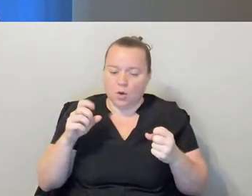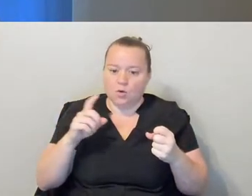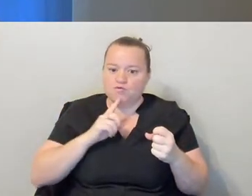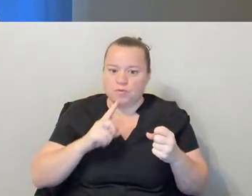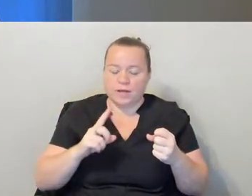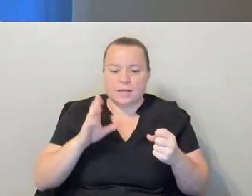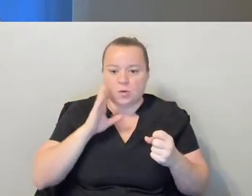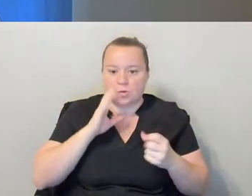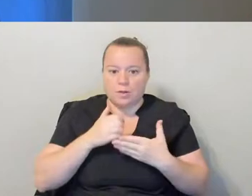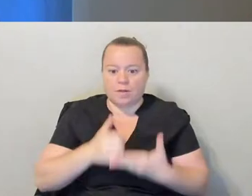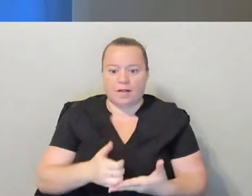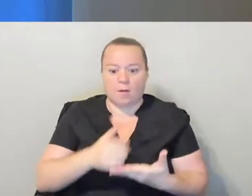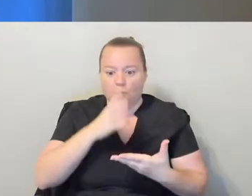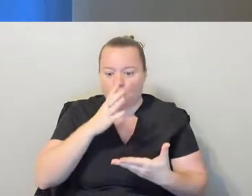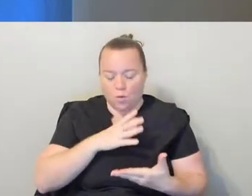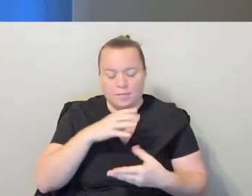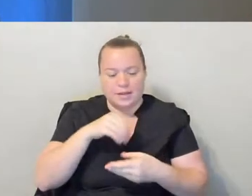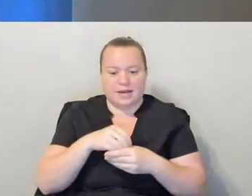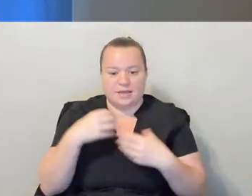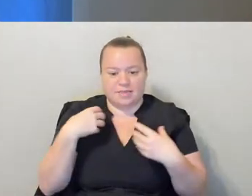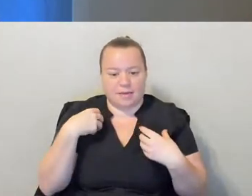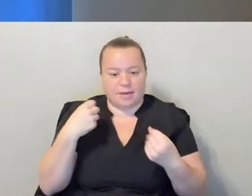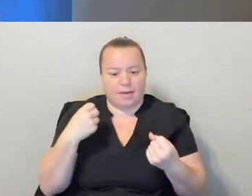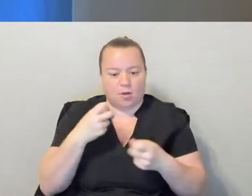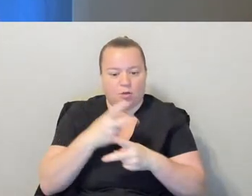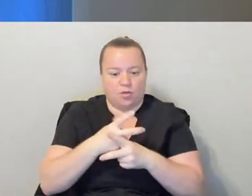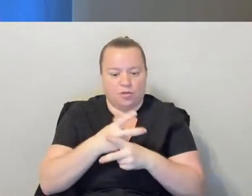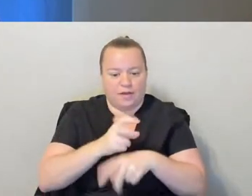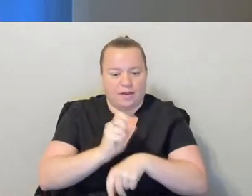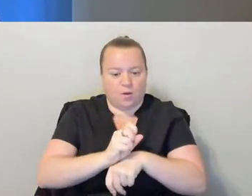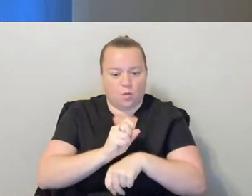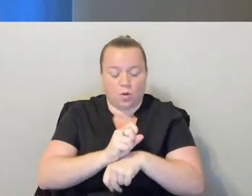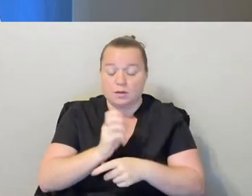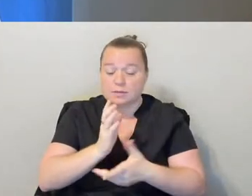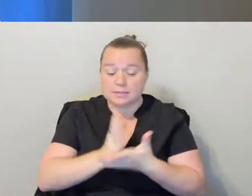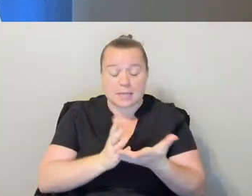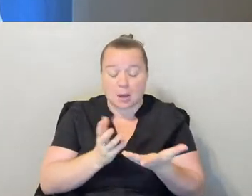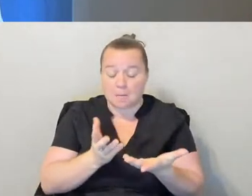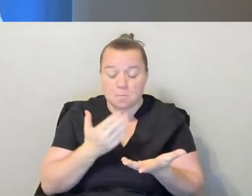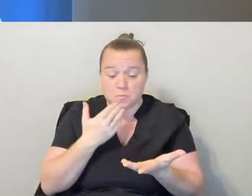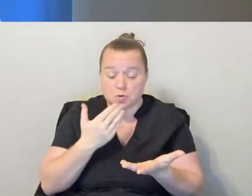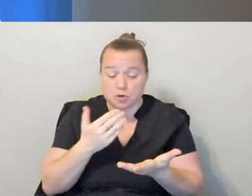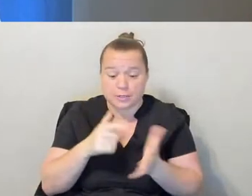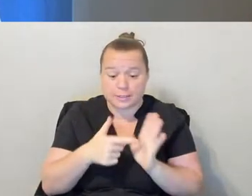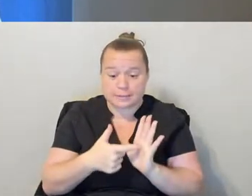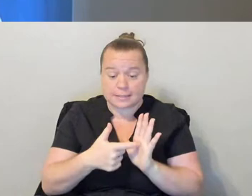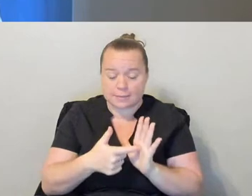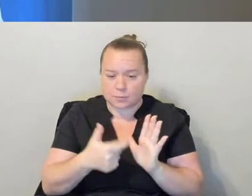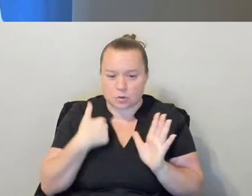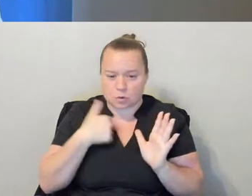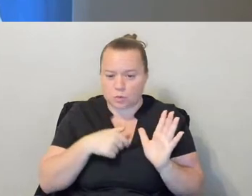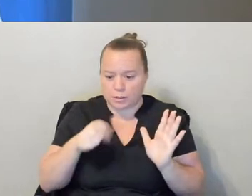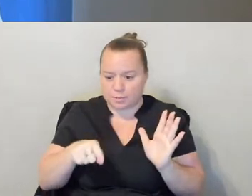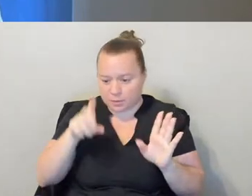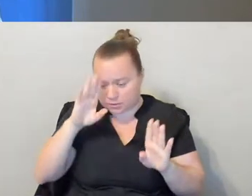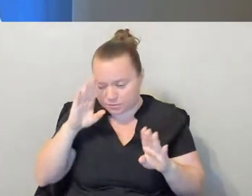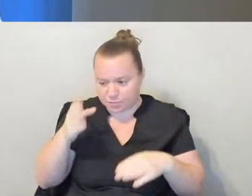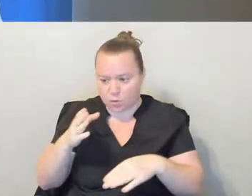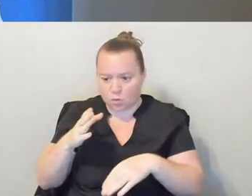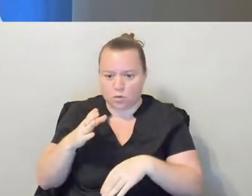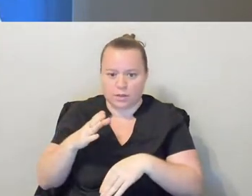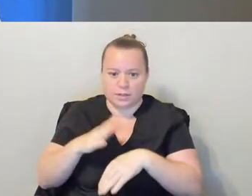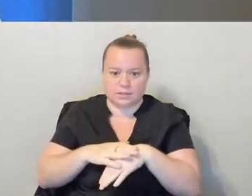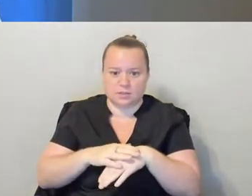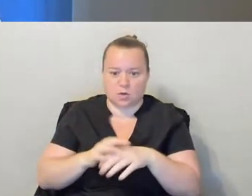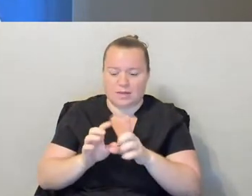to women in the health workforce. Some practical examples. We really need to focus on upskilling the